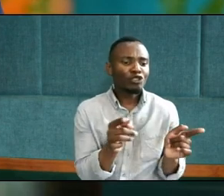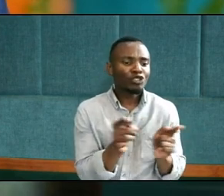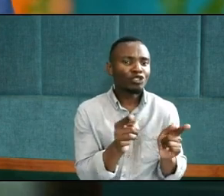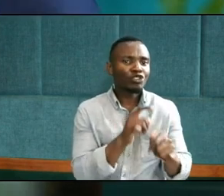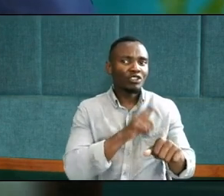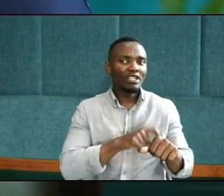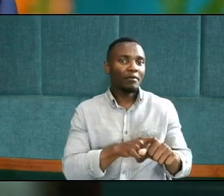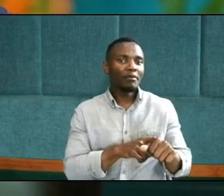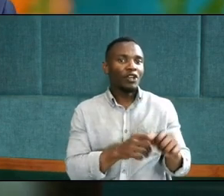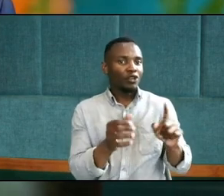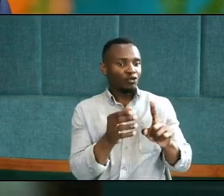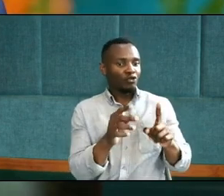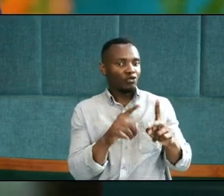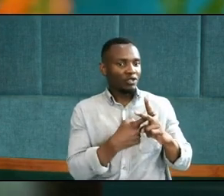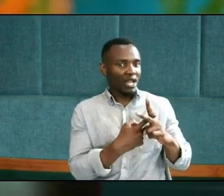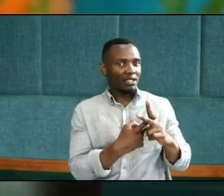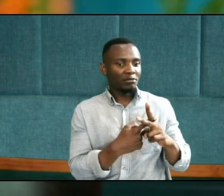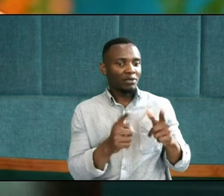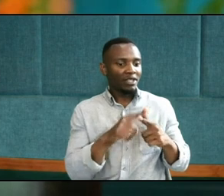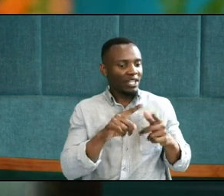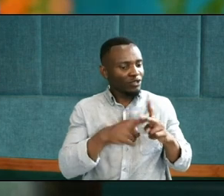win it now and you start worrying the same day.